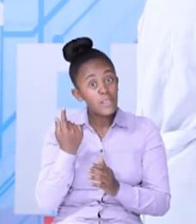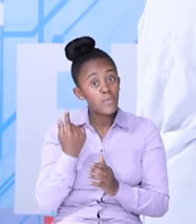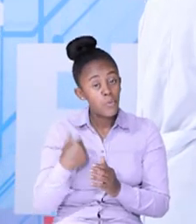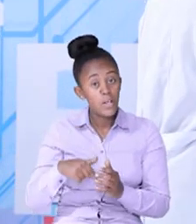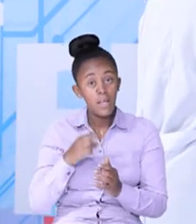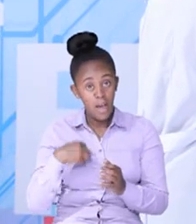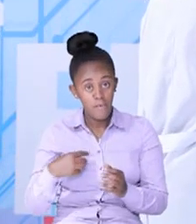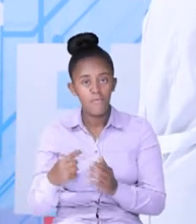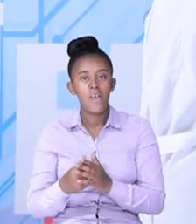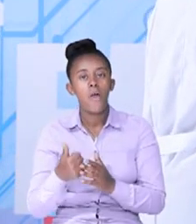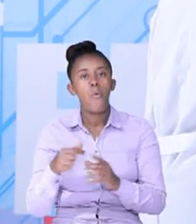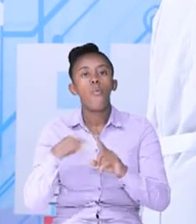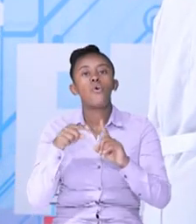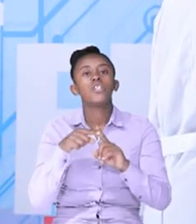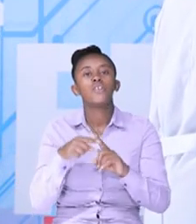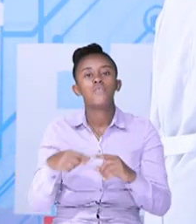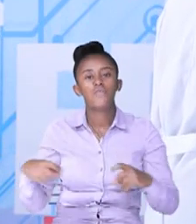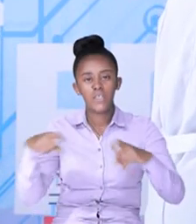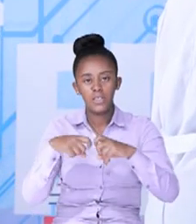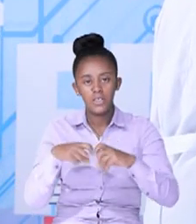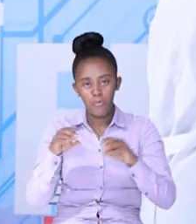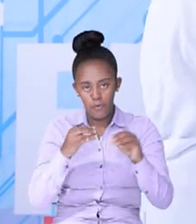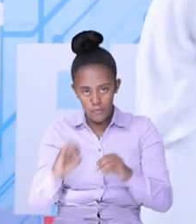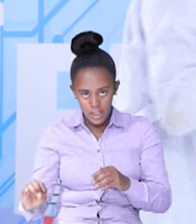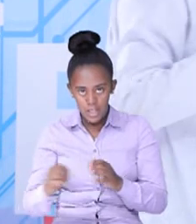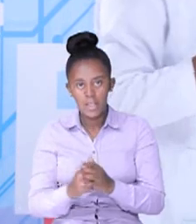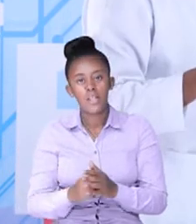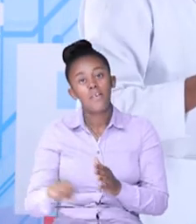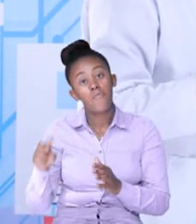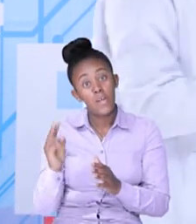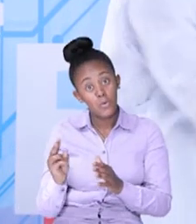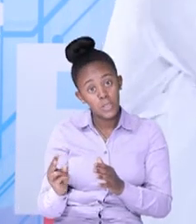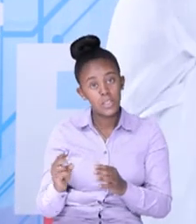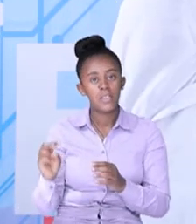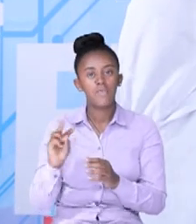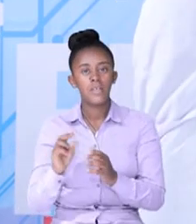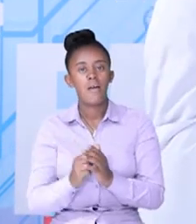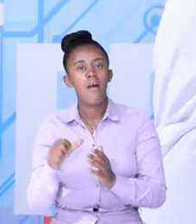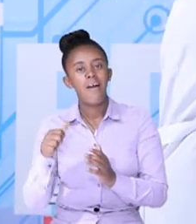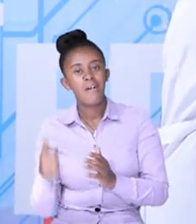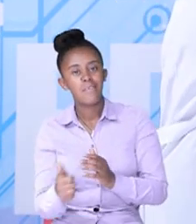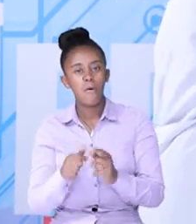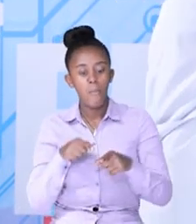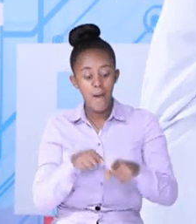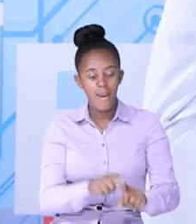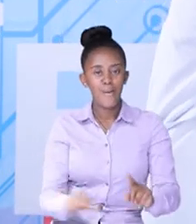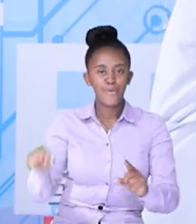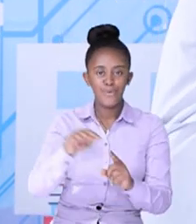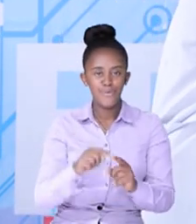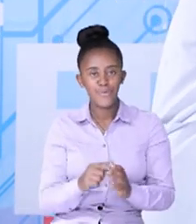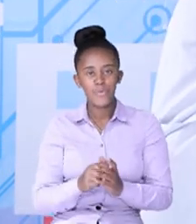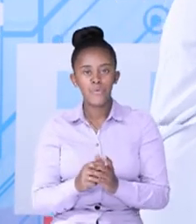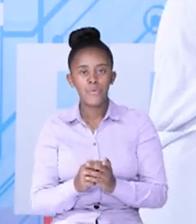positive point charge and moving with a velocity v, either parallel to the field along